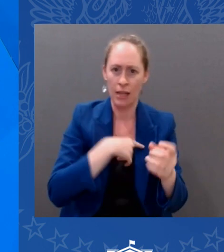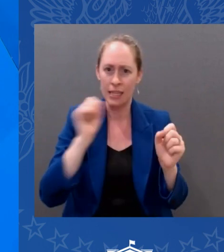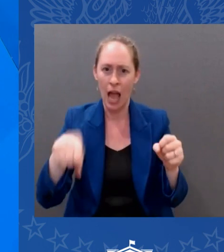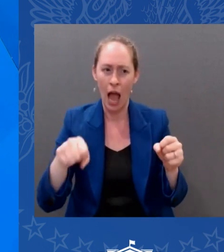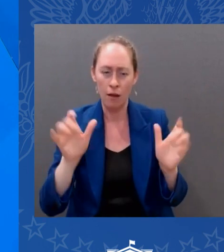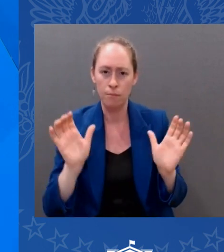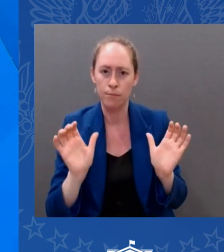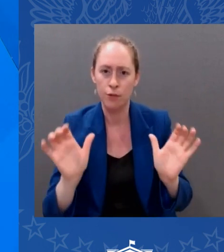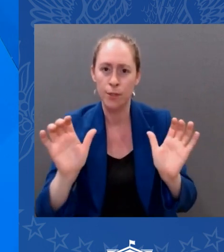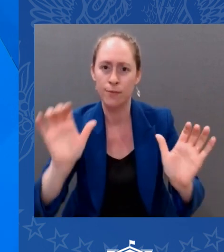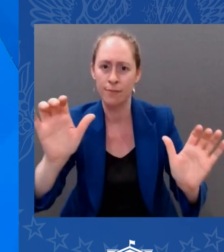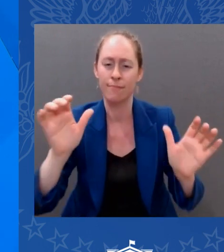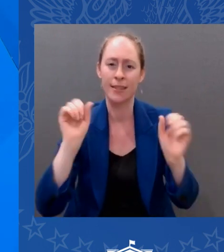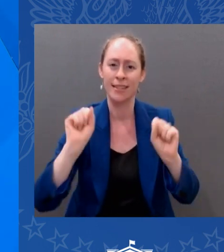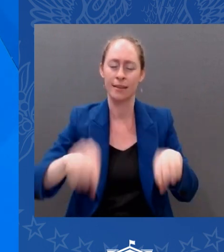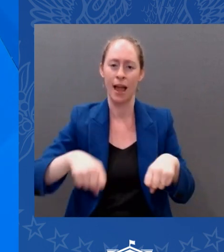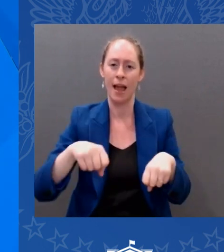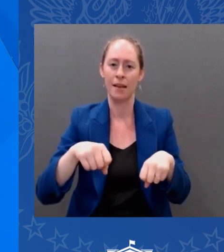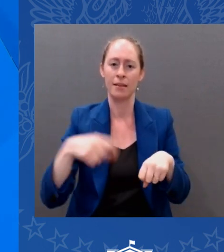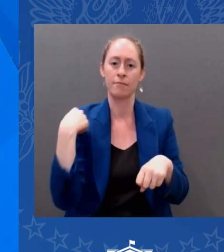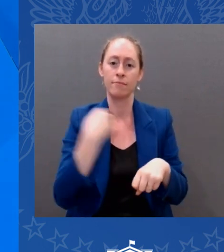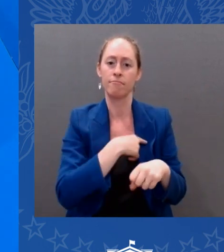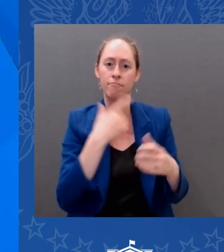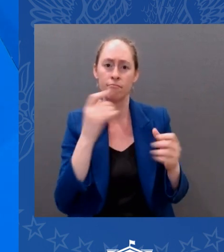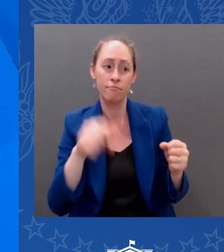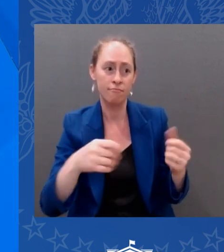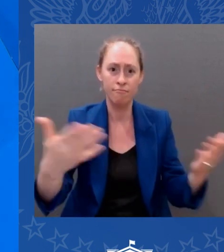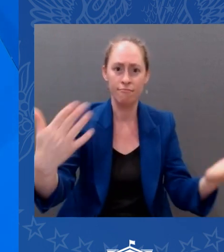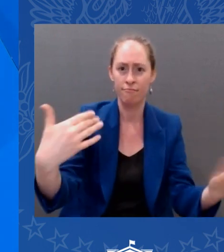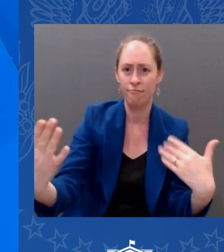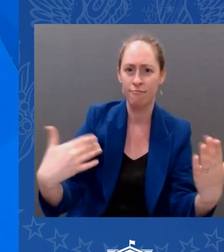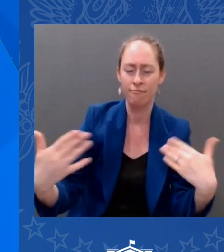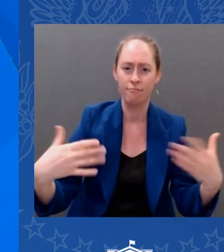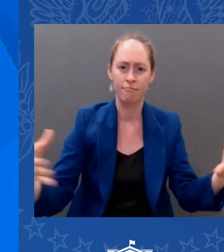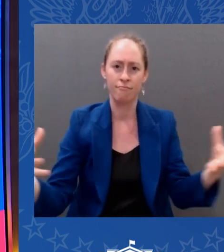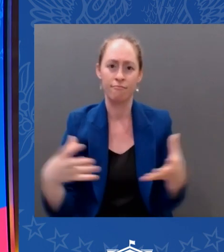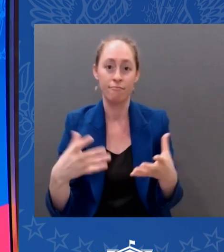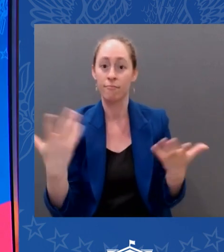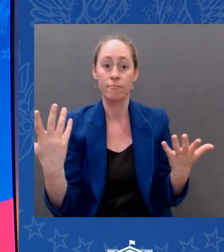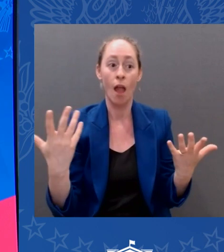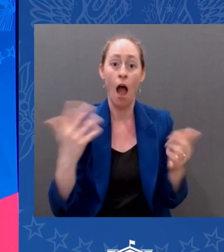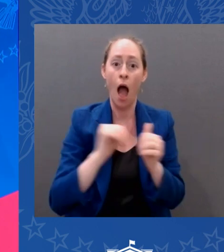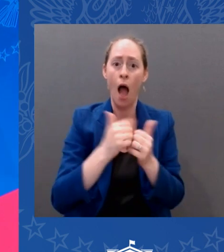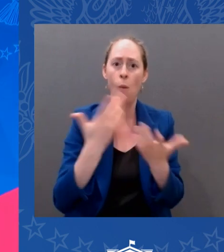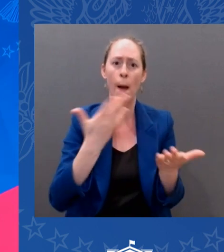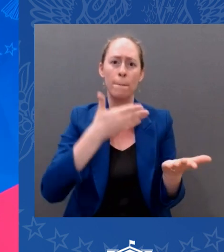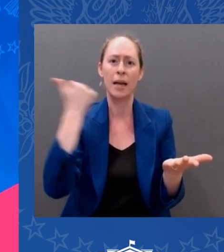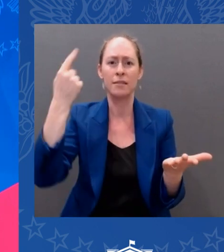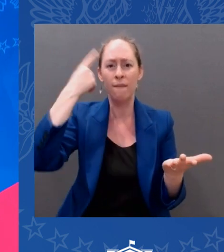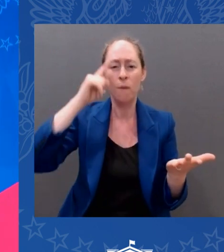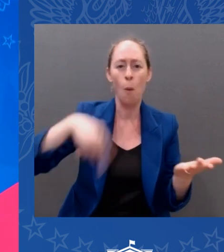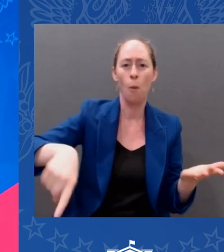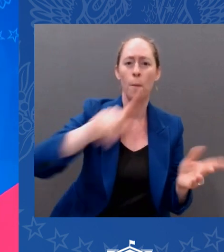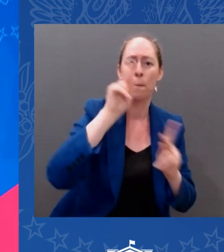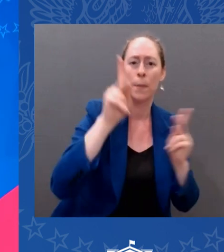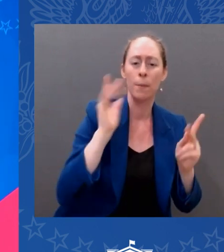concrete benefits and make life better for everyone, everyone. And no longer is this a question of what will we